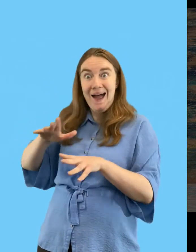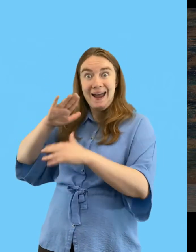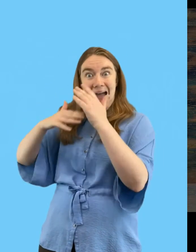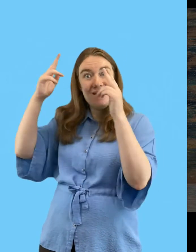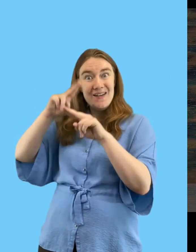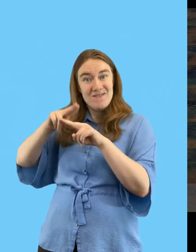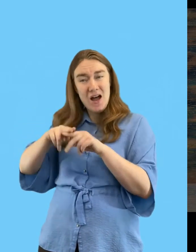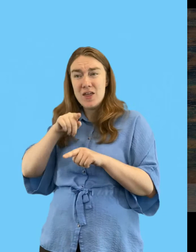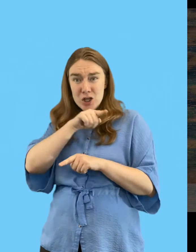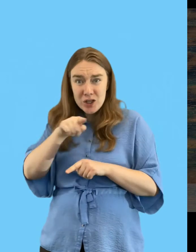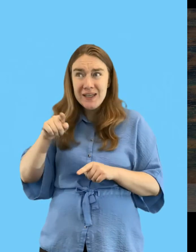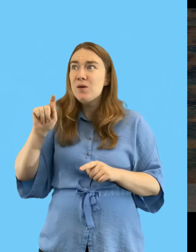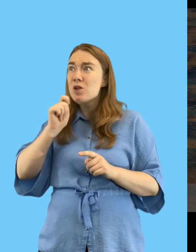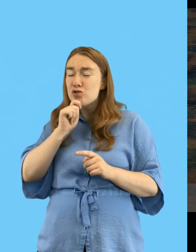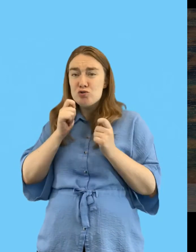heart."